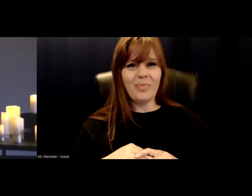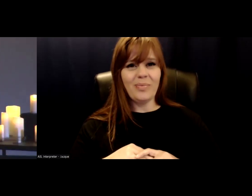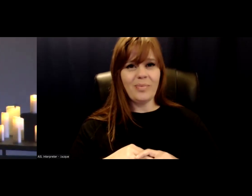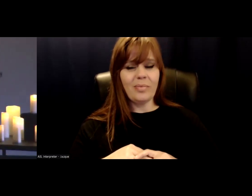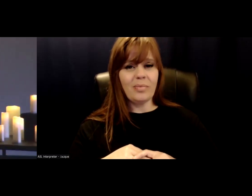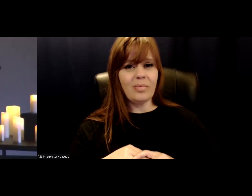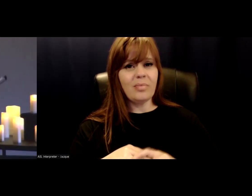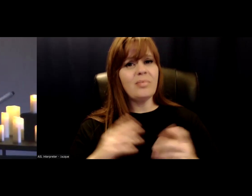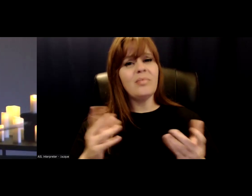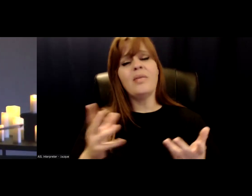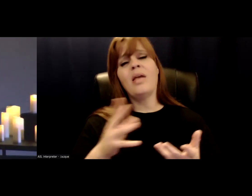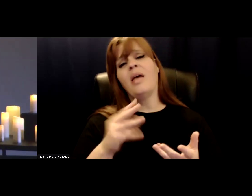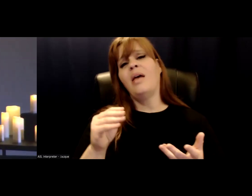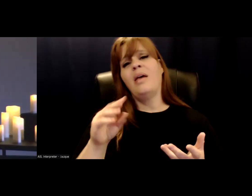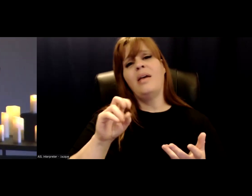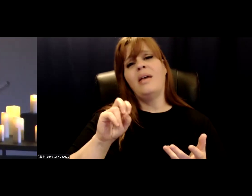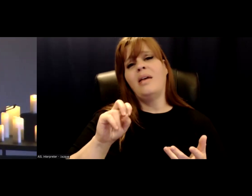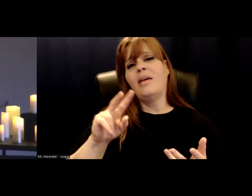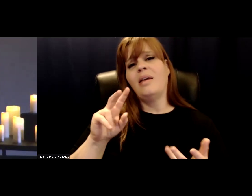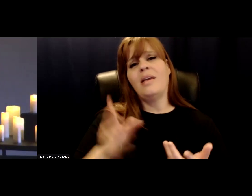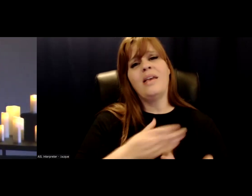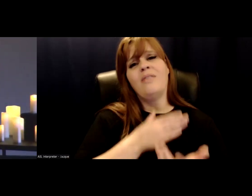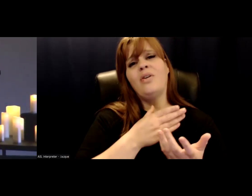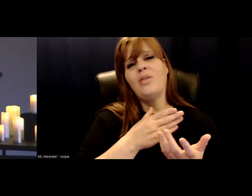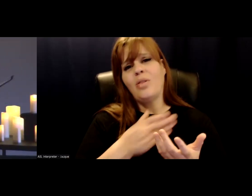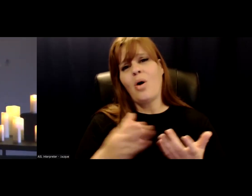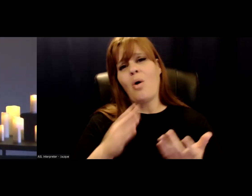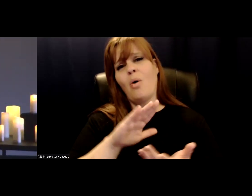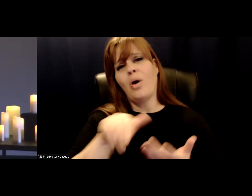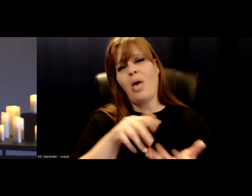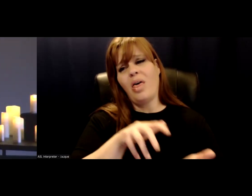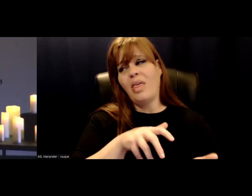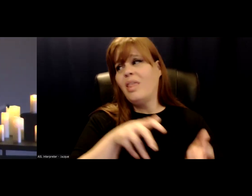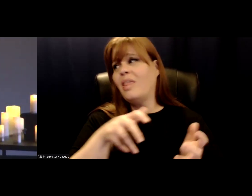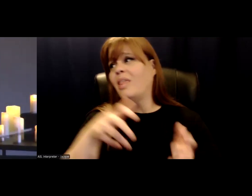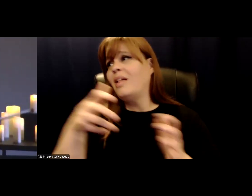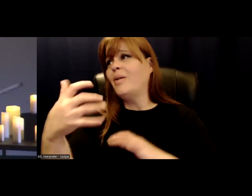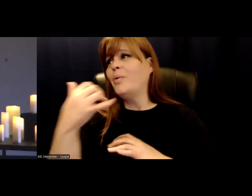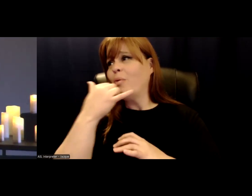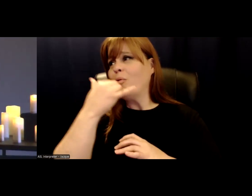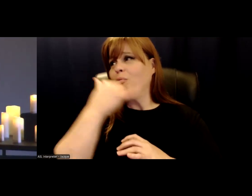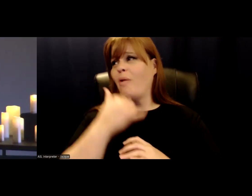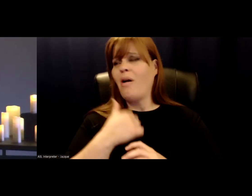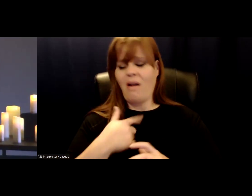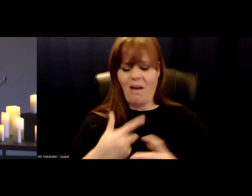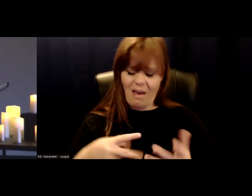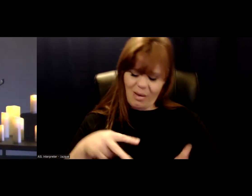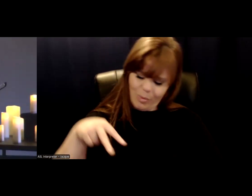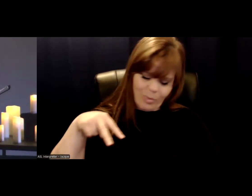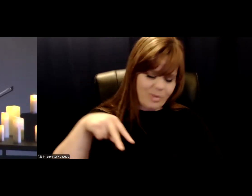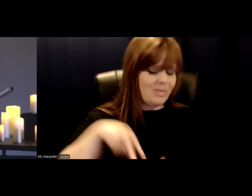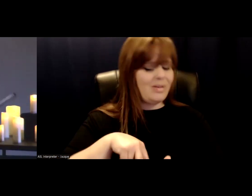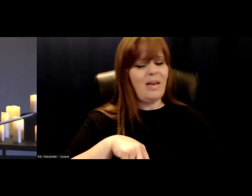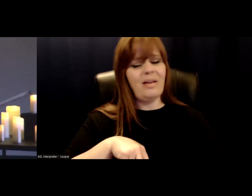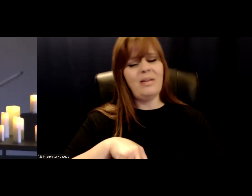And even though it all went wrong, I'll stand